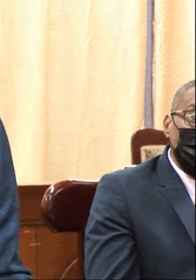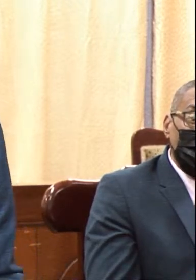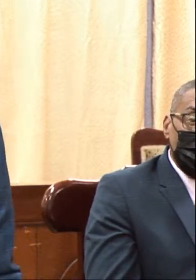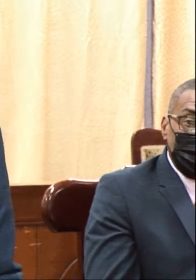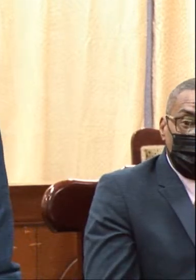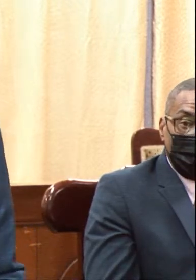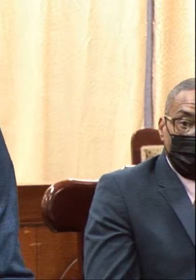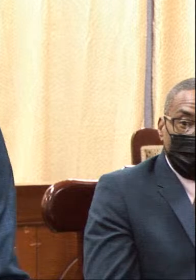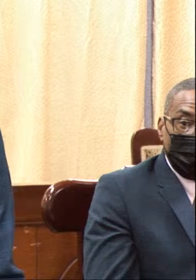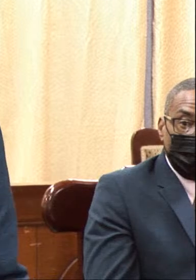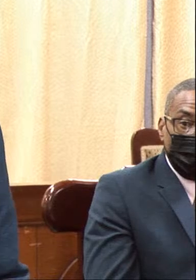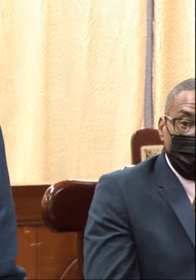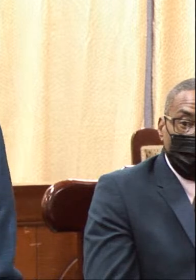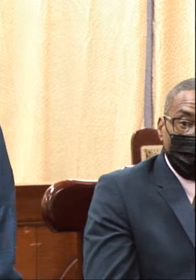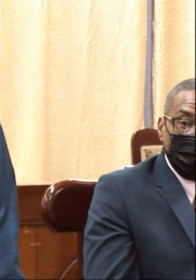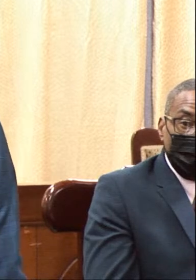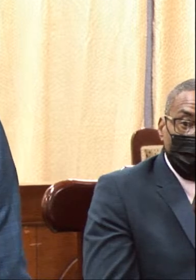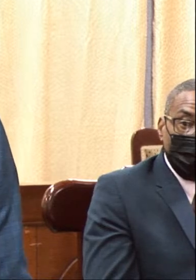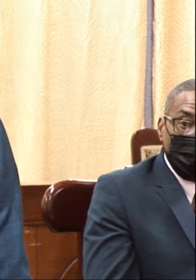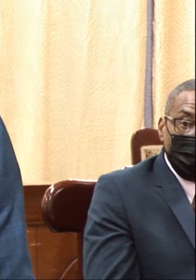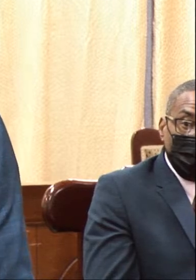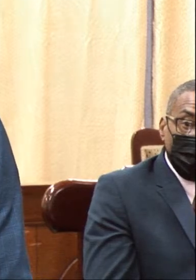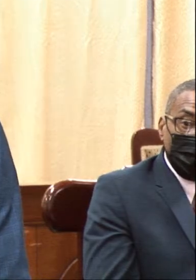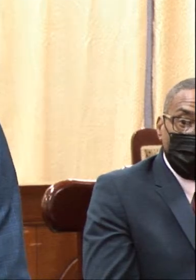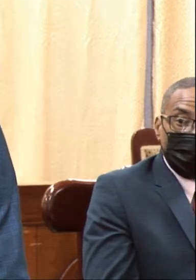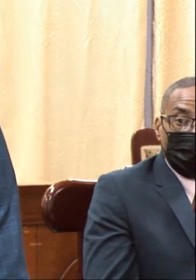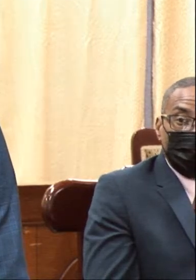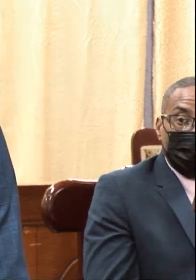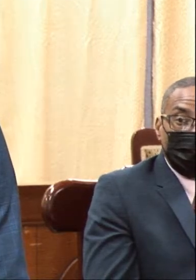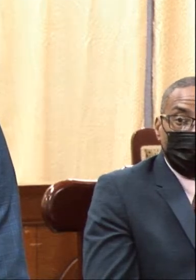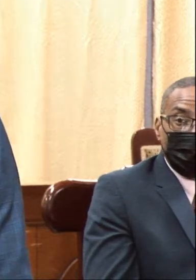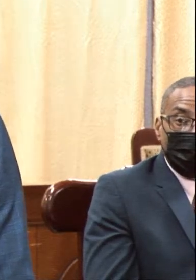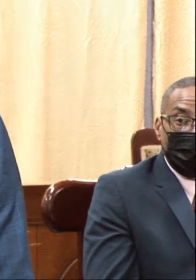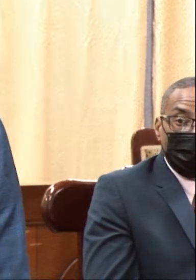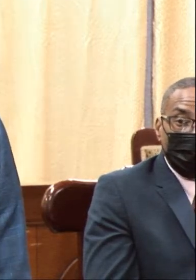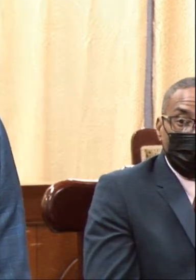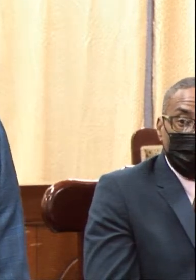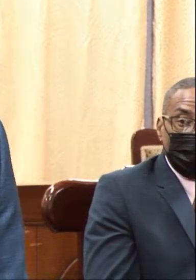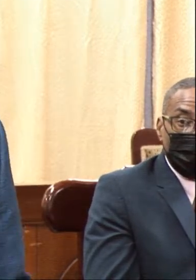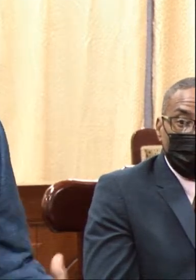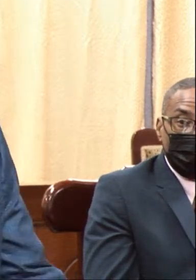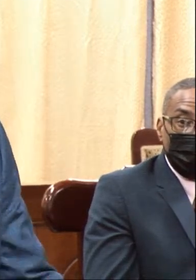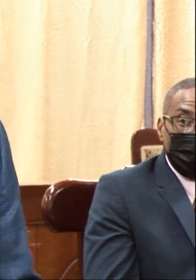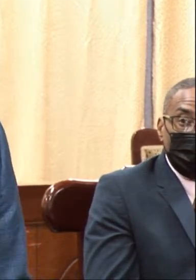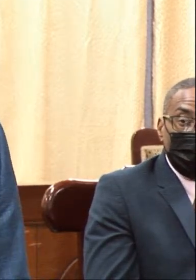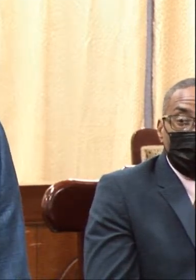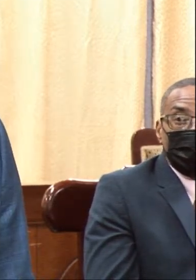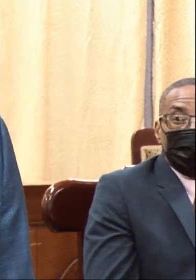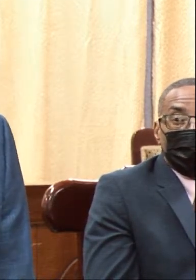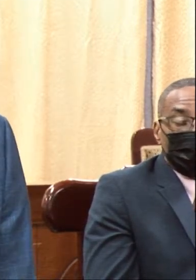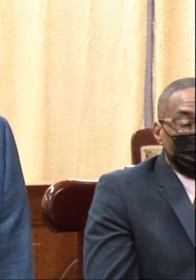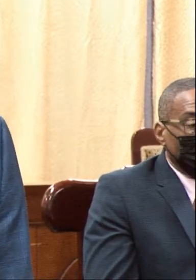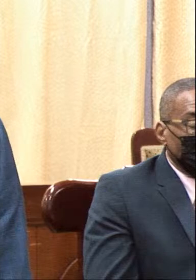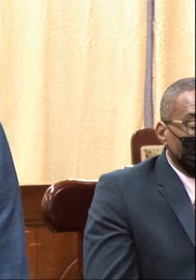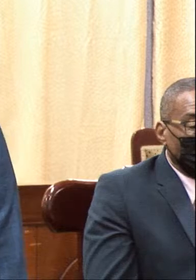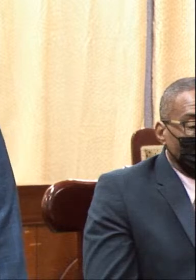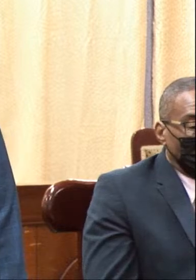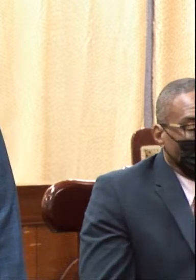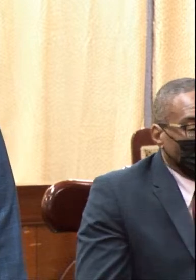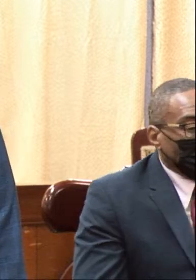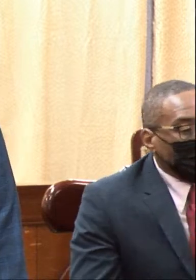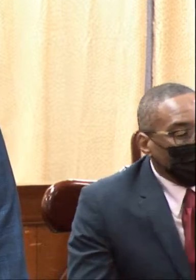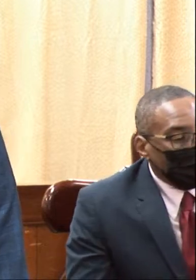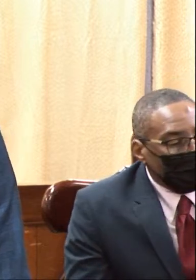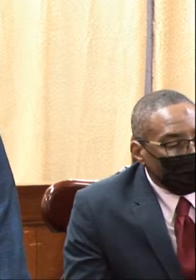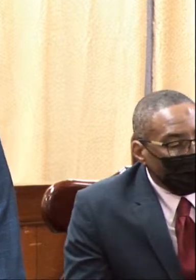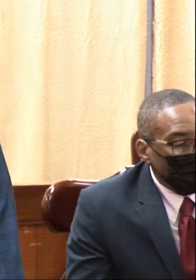myself to be present here and to engage in debate. I don't have the luxury, as the 29 people on the other side have, ma'am, of coming